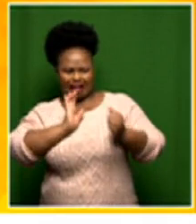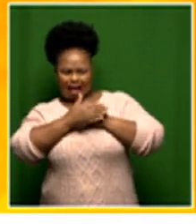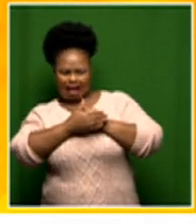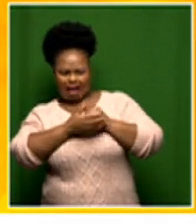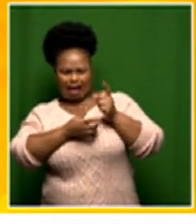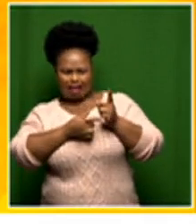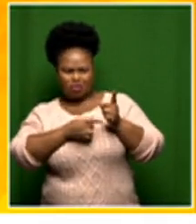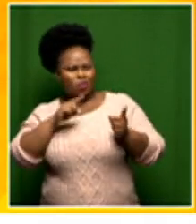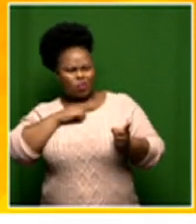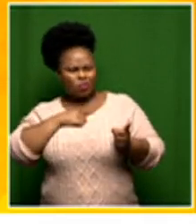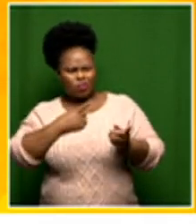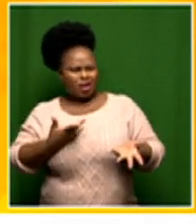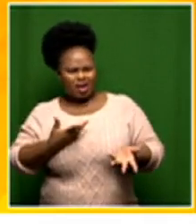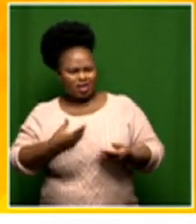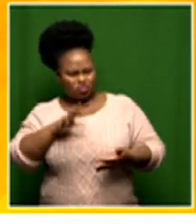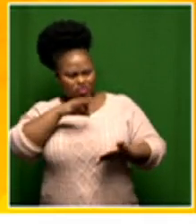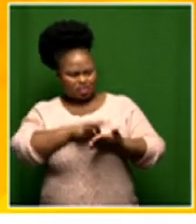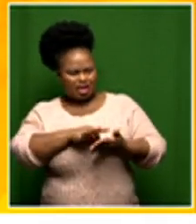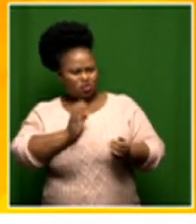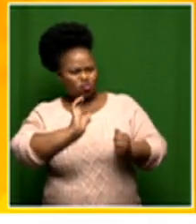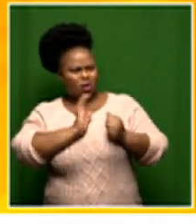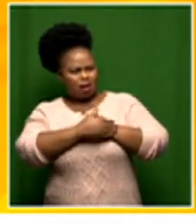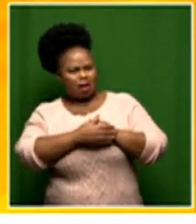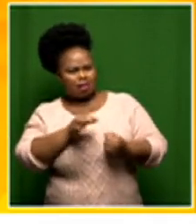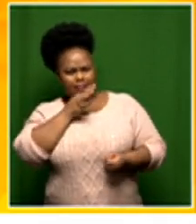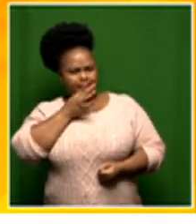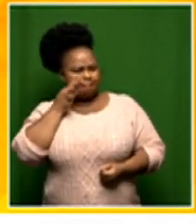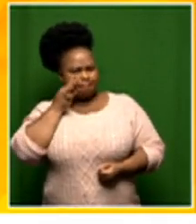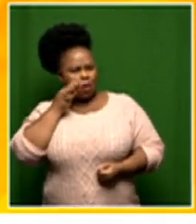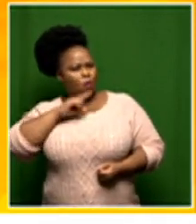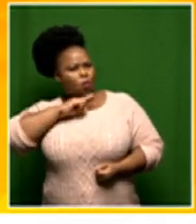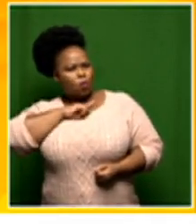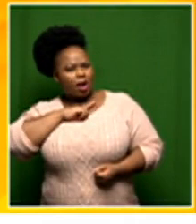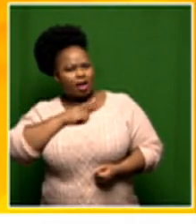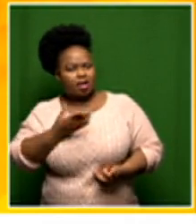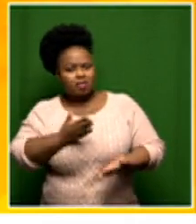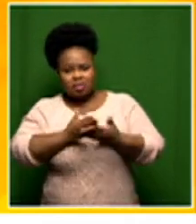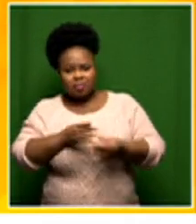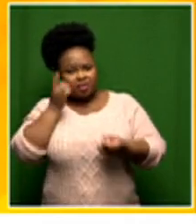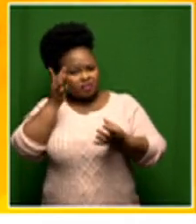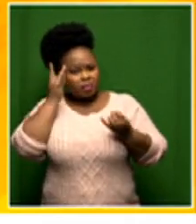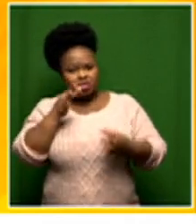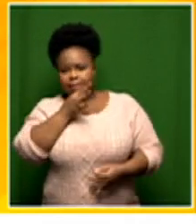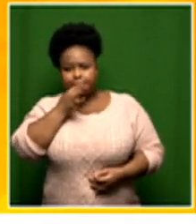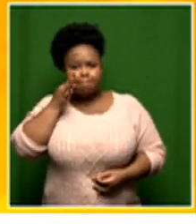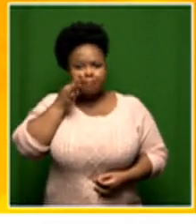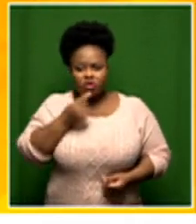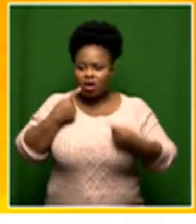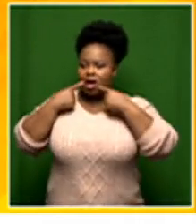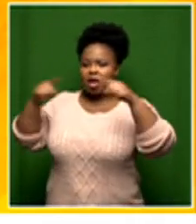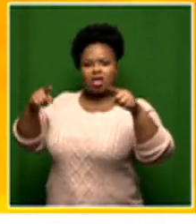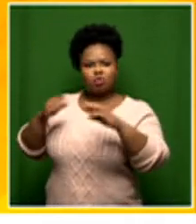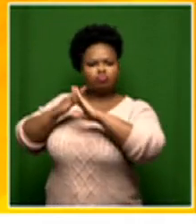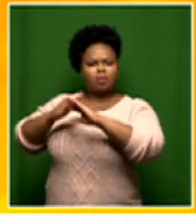that you would be signing non-disclosure agreements about? Which part of the information is not open to the